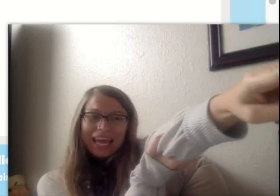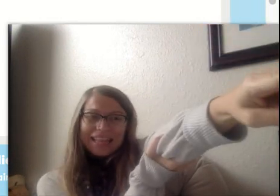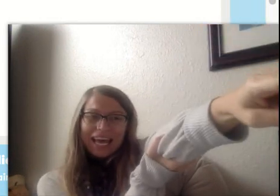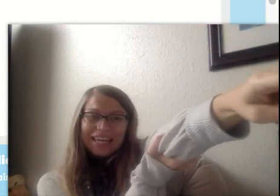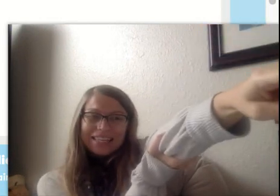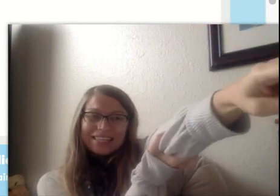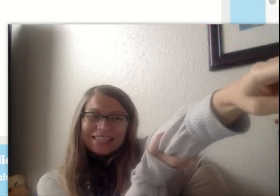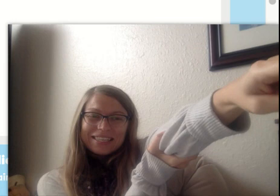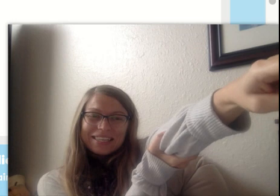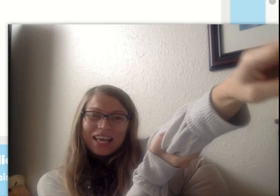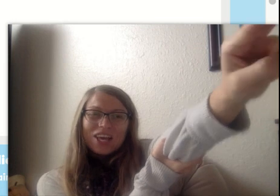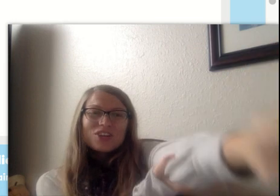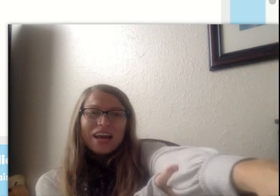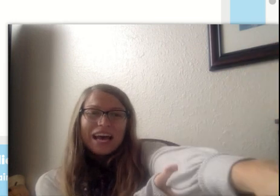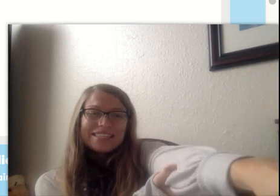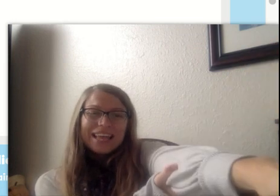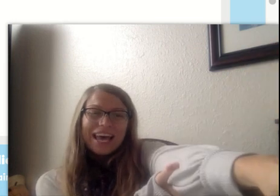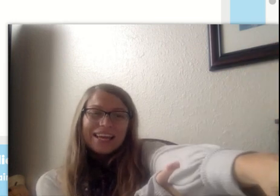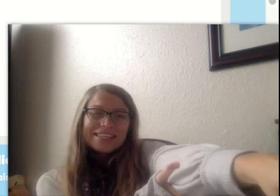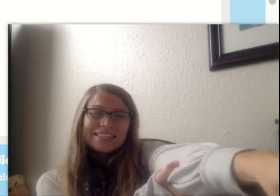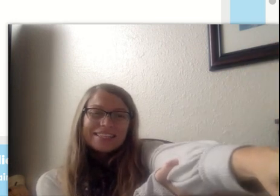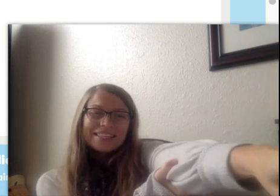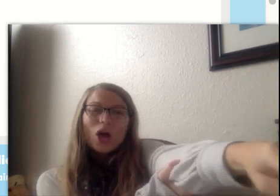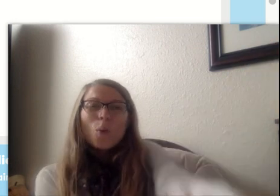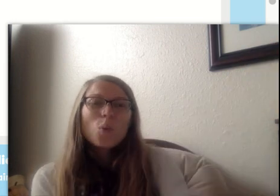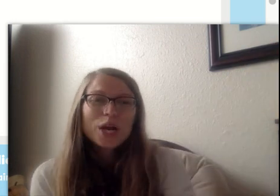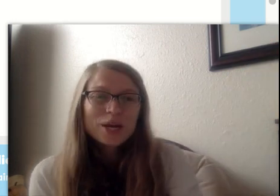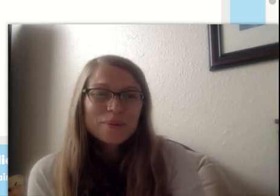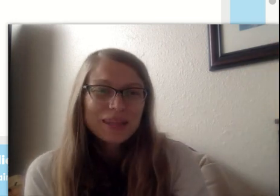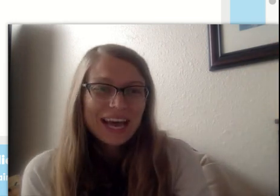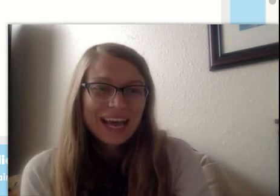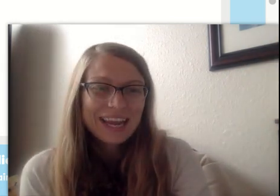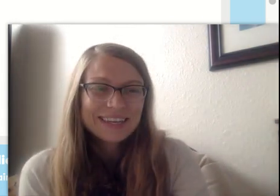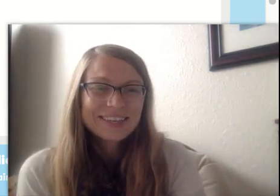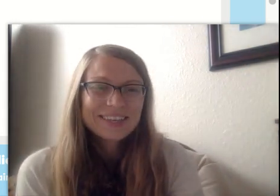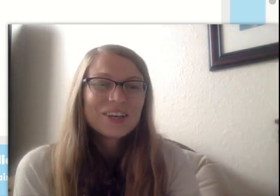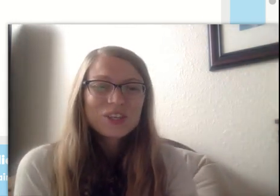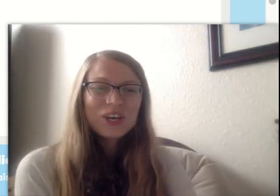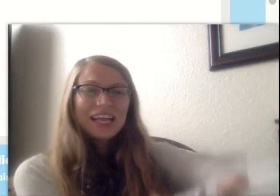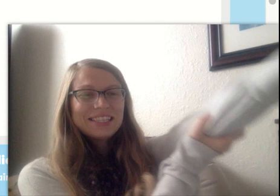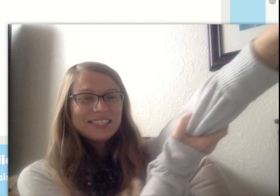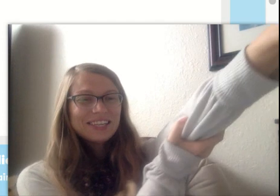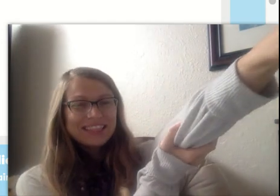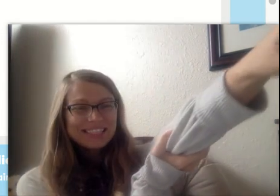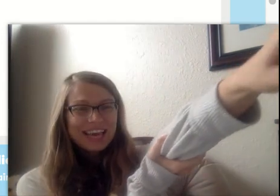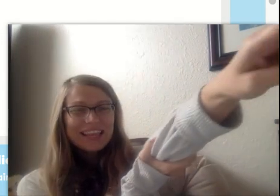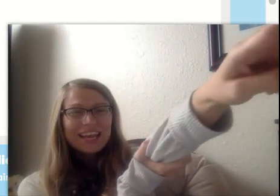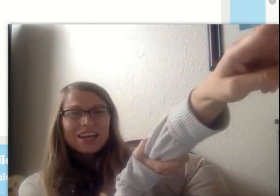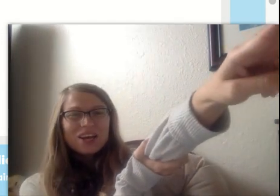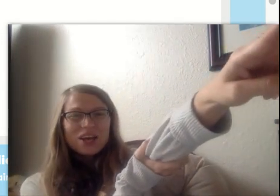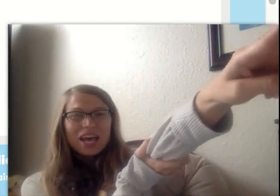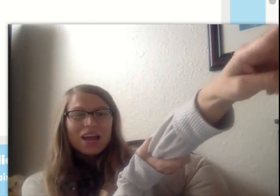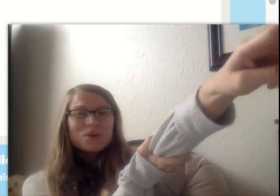plain line, grass line, worm line. Good, let's start at the